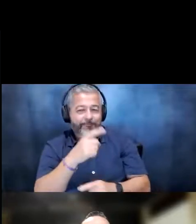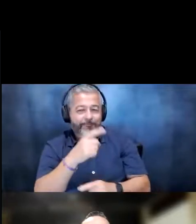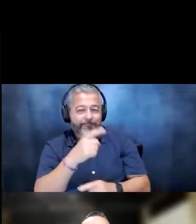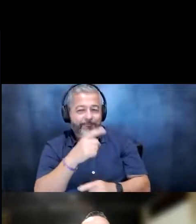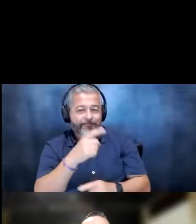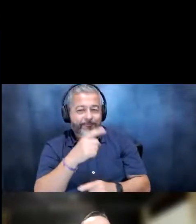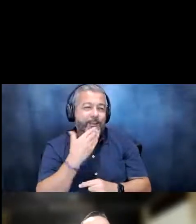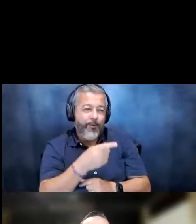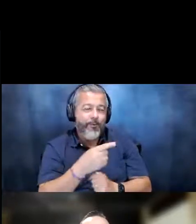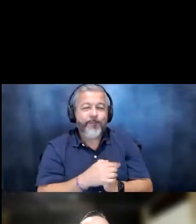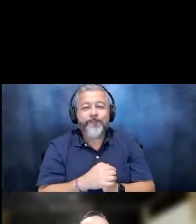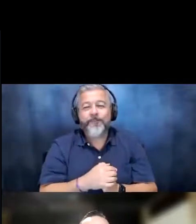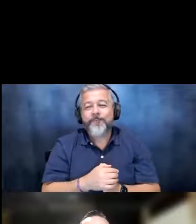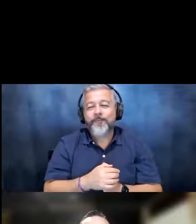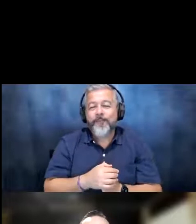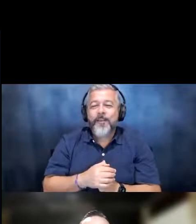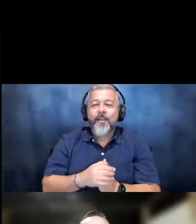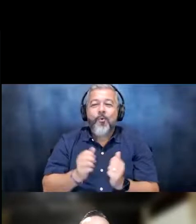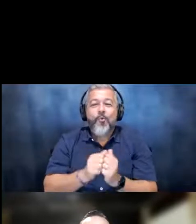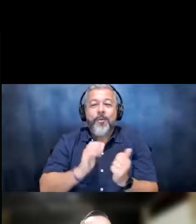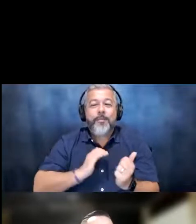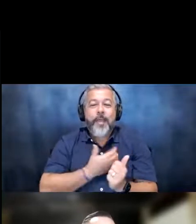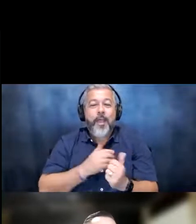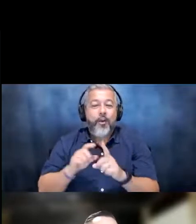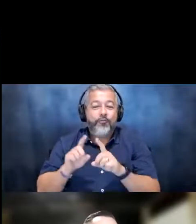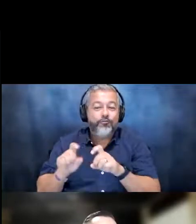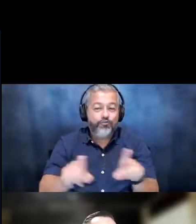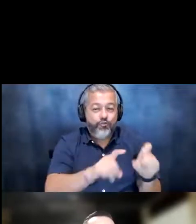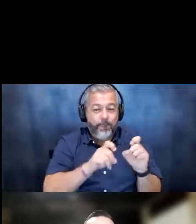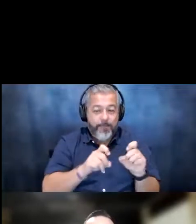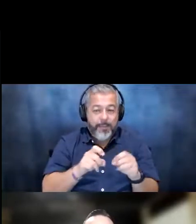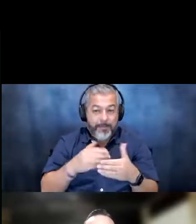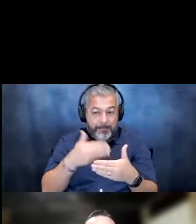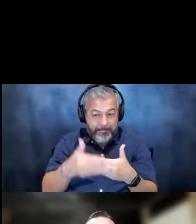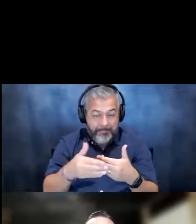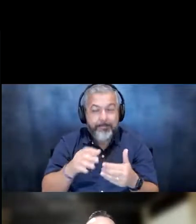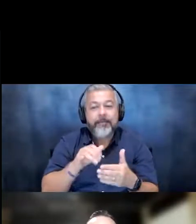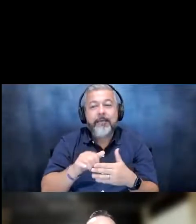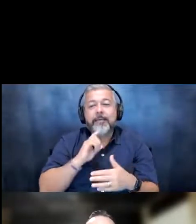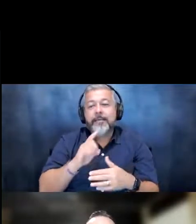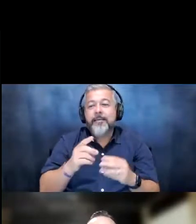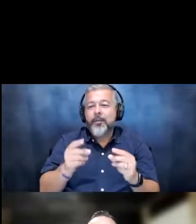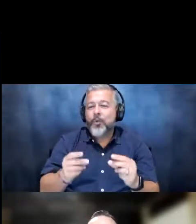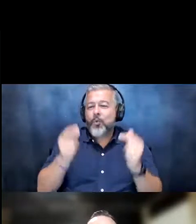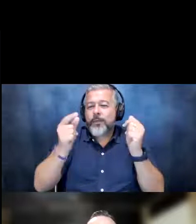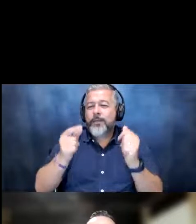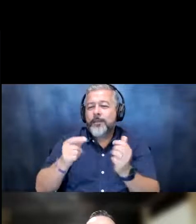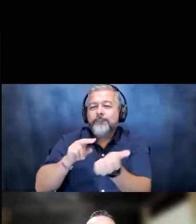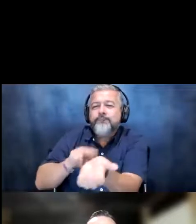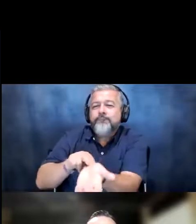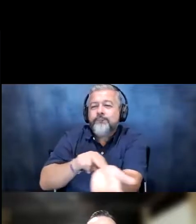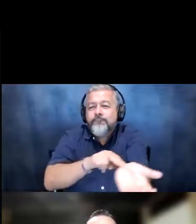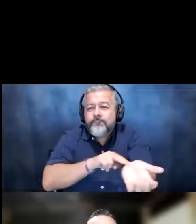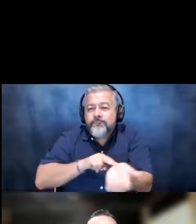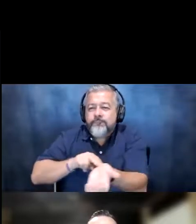thank you. So with our survey that is upcoming, it is a quick temperature check with you. How did you